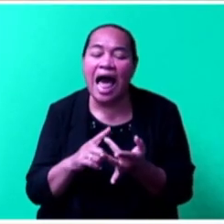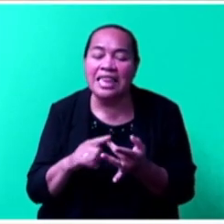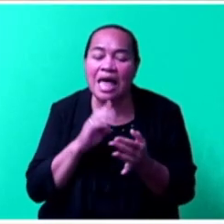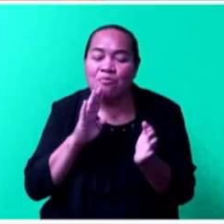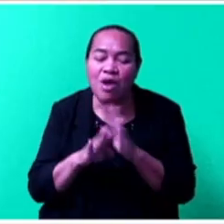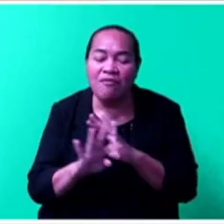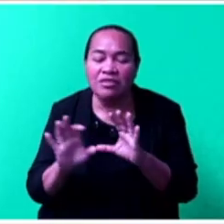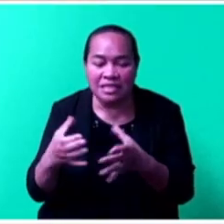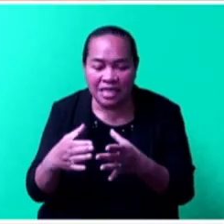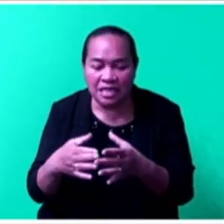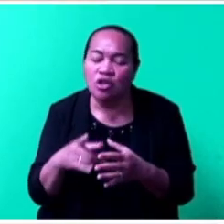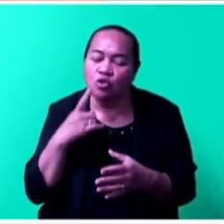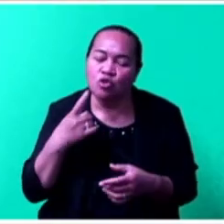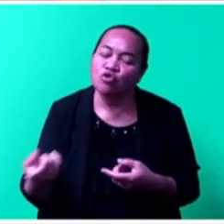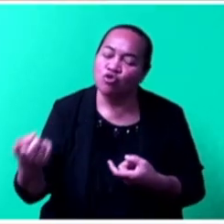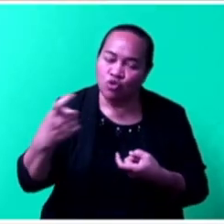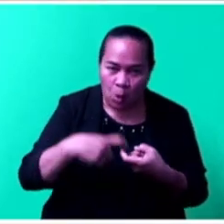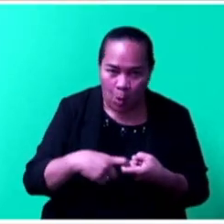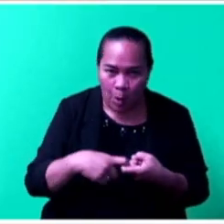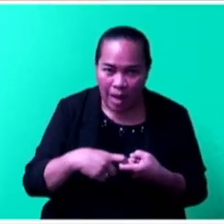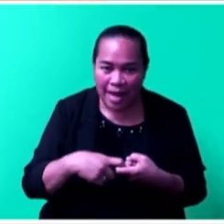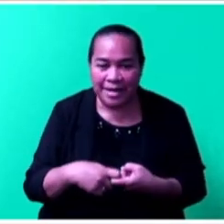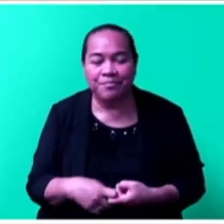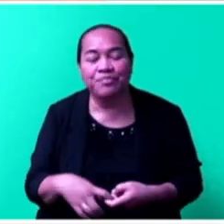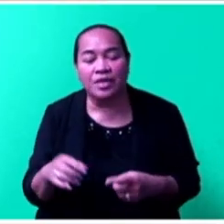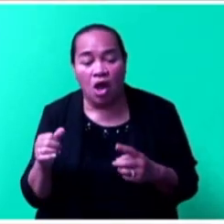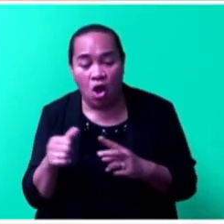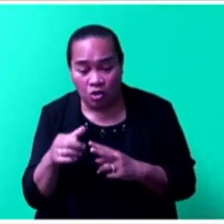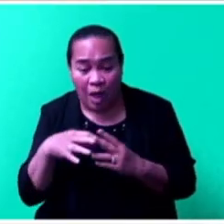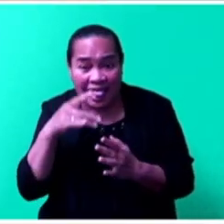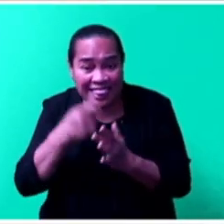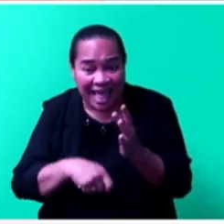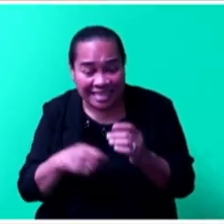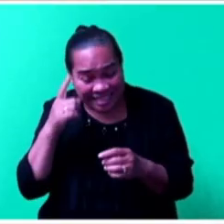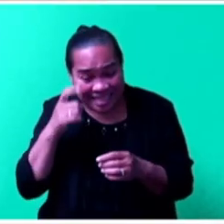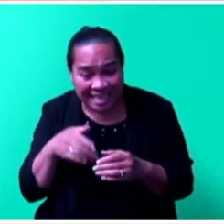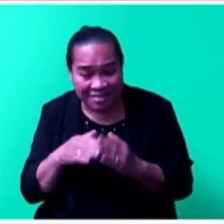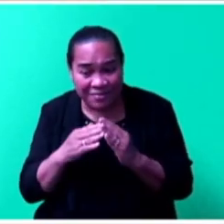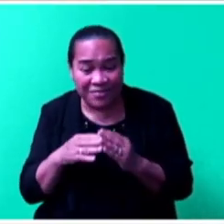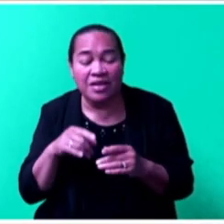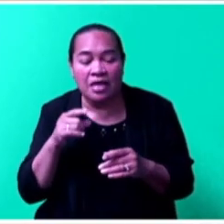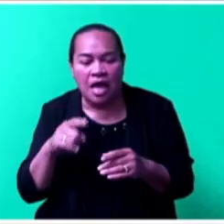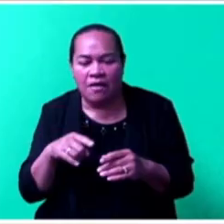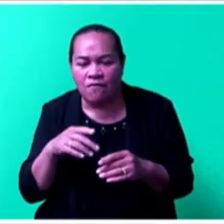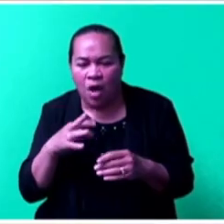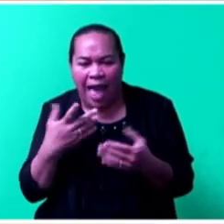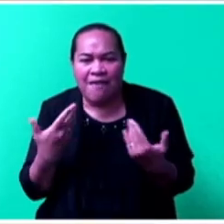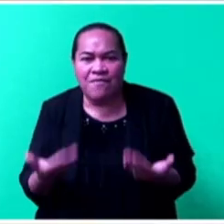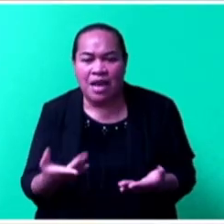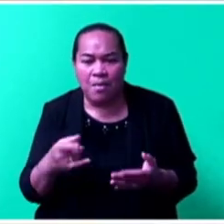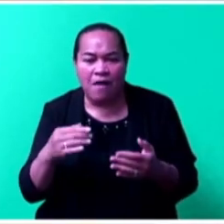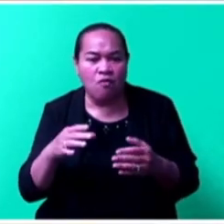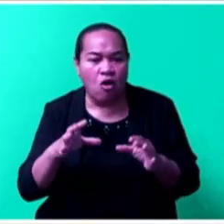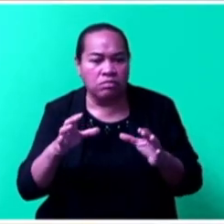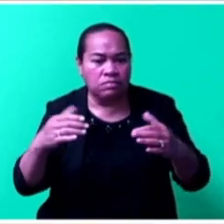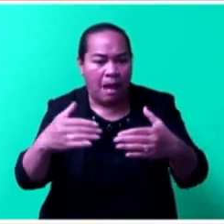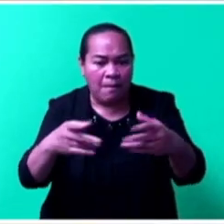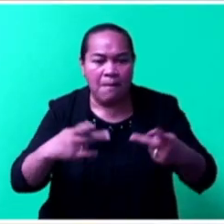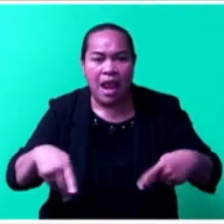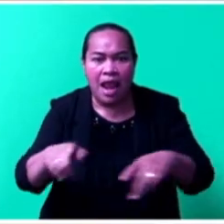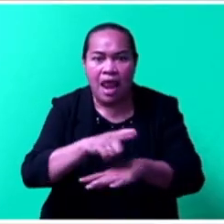sector investors should also come on board. The tax incentive available for development of subdivision has been extended